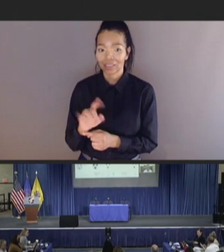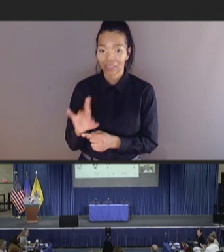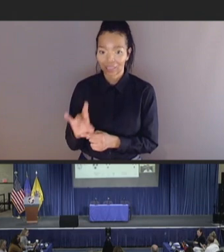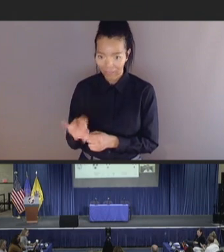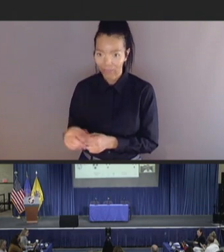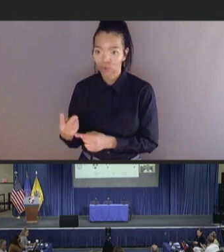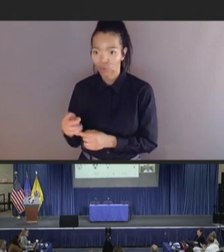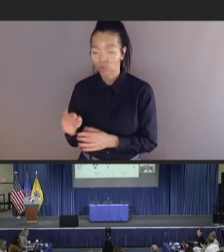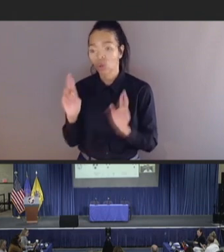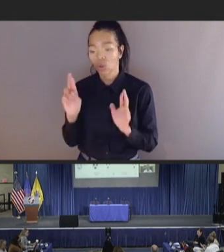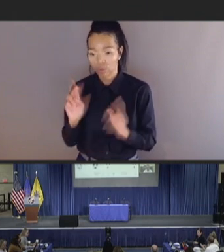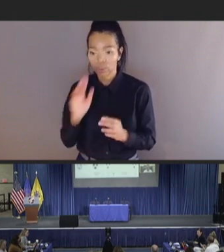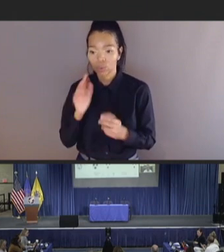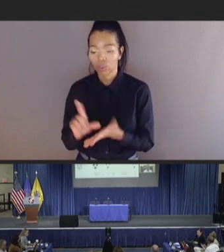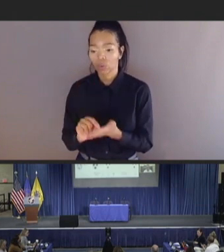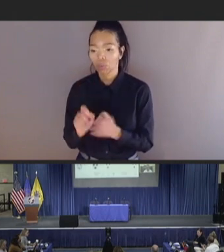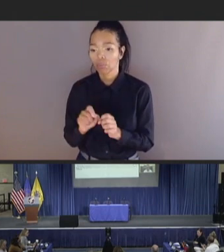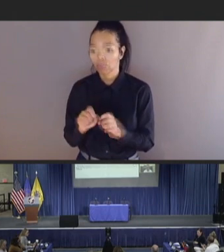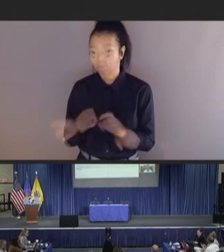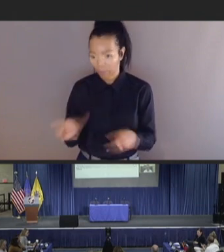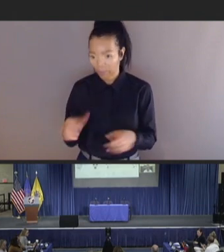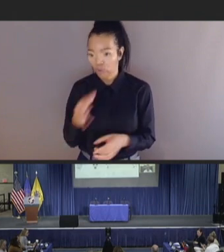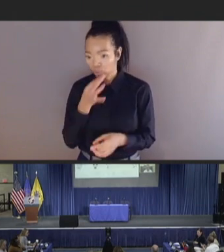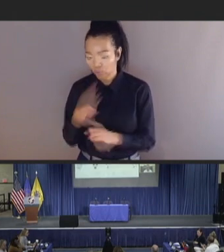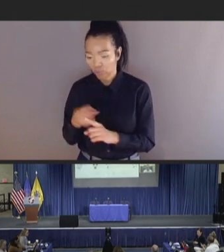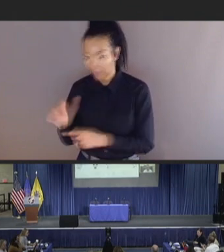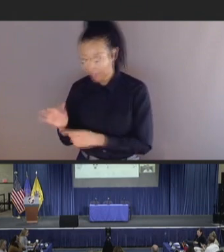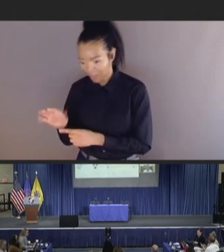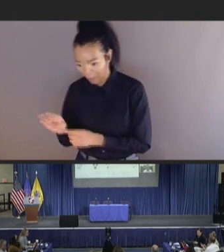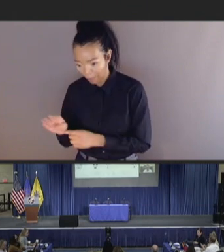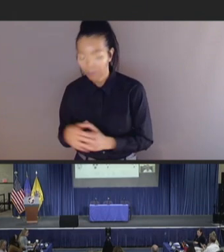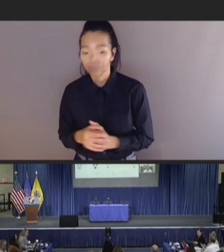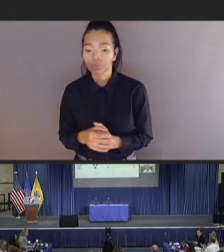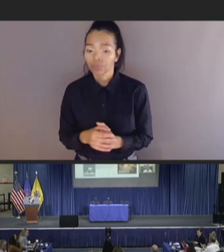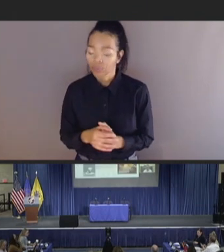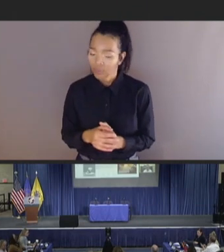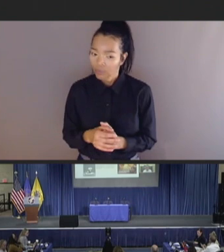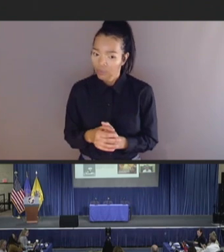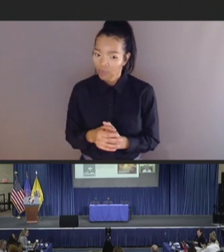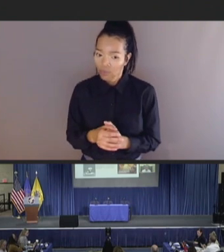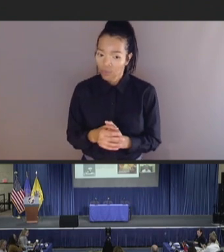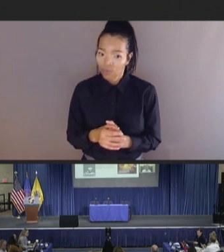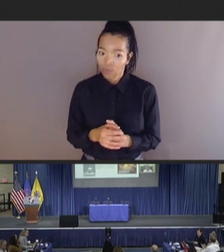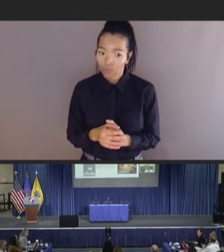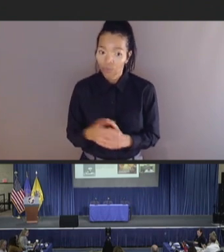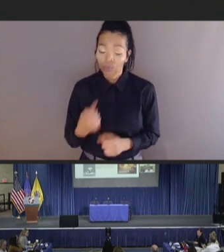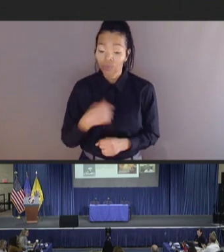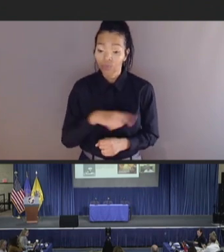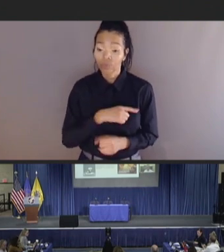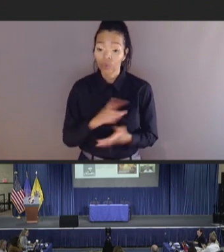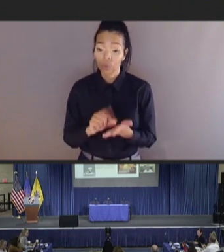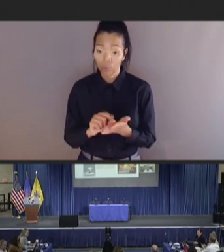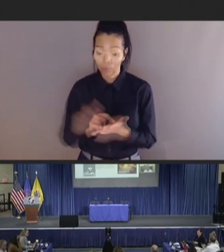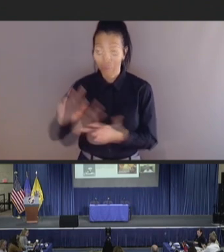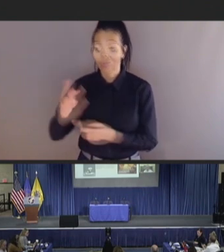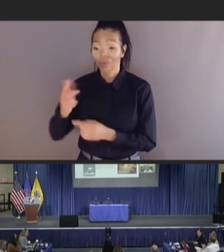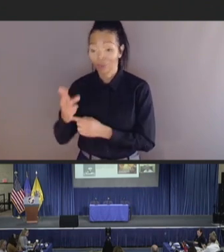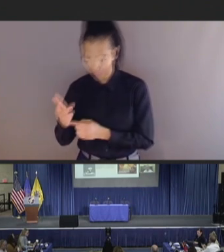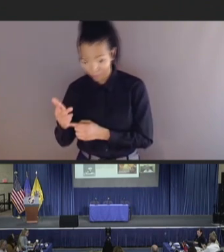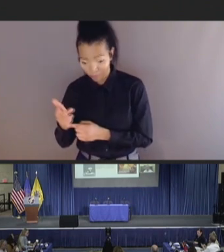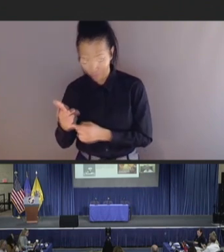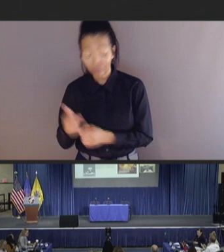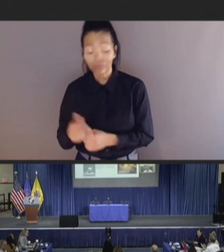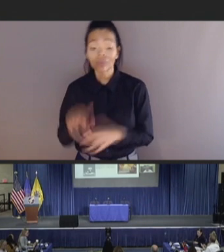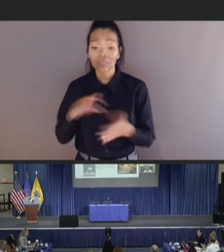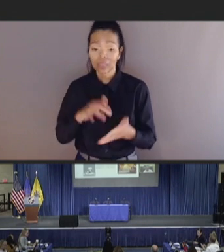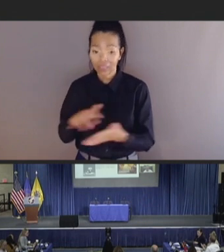to publish very, very soon by his lab. So we have published a 3rd study, and this again focusing the work